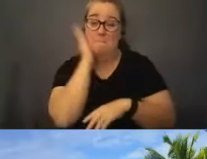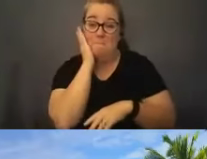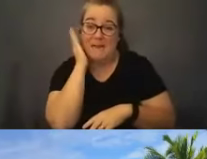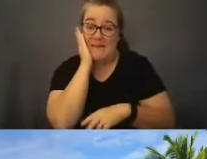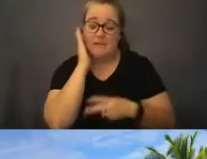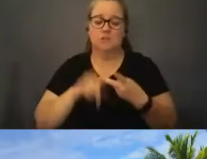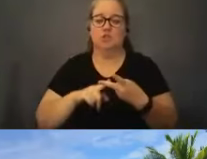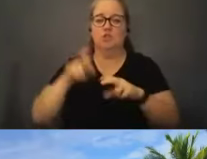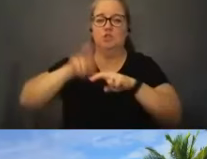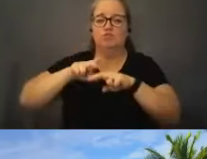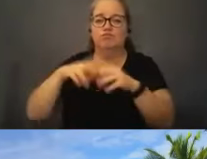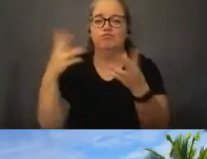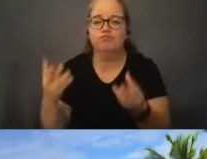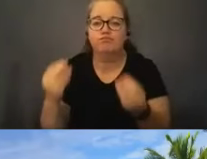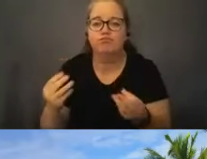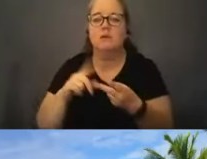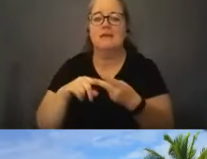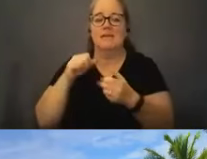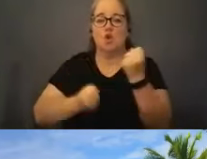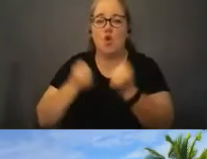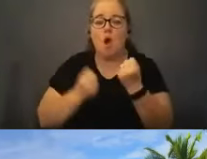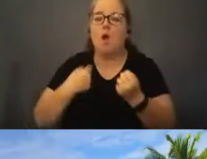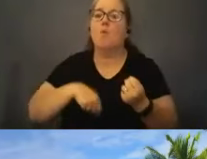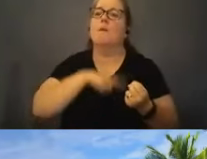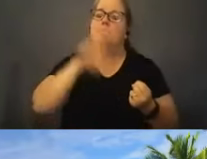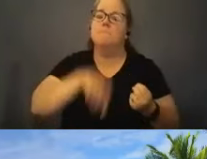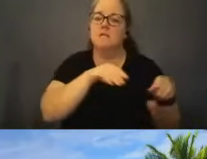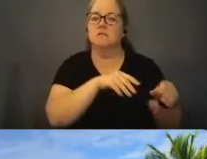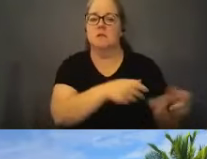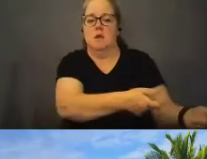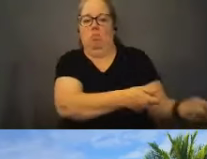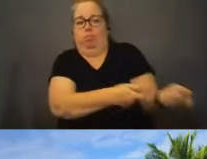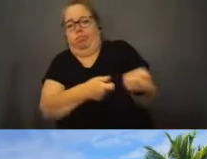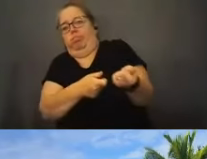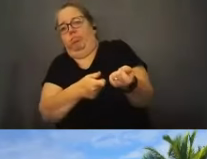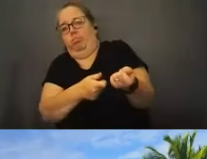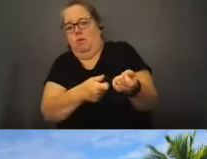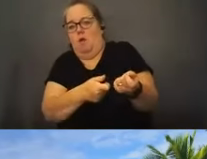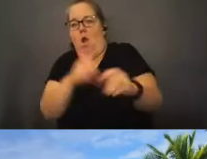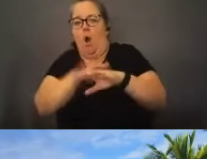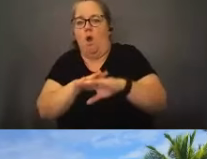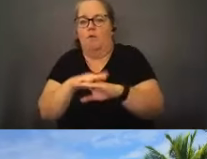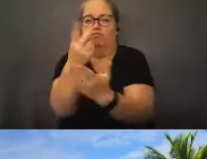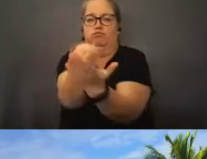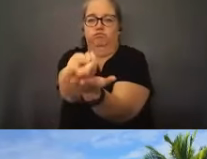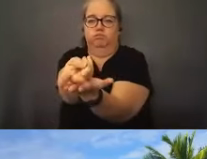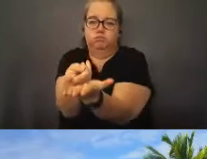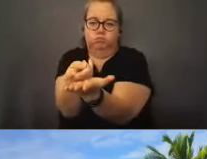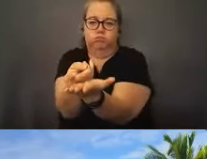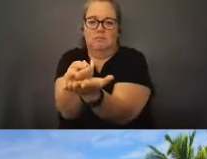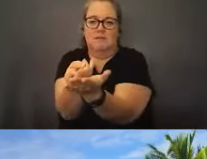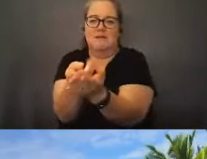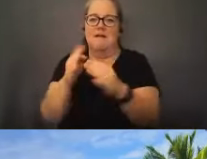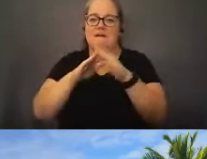they're in a car accident, we do have to pull them down flat onto their back on the